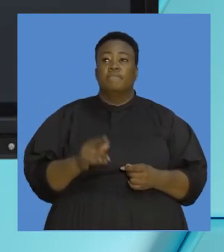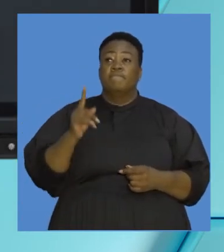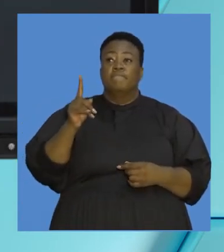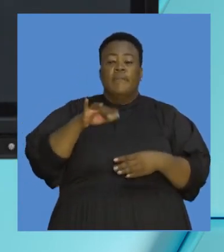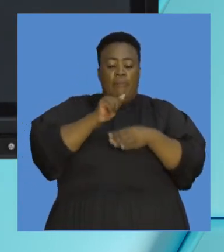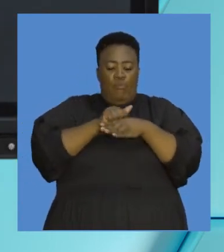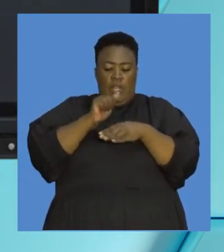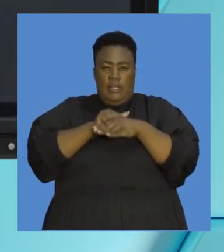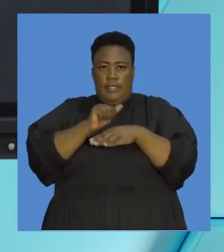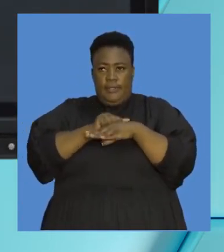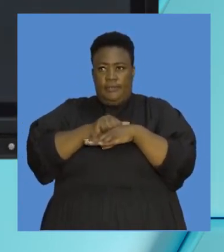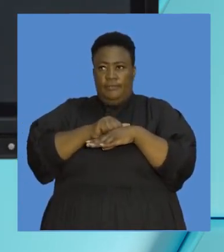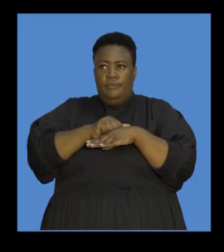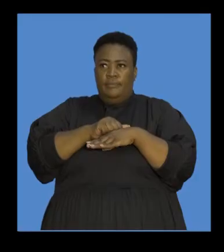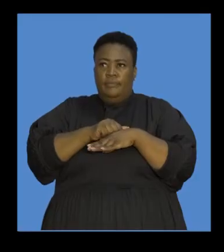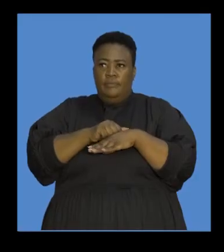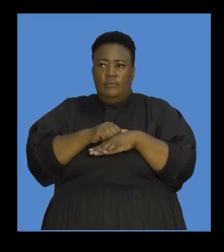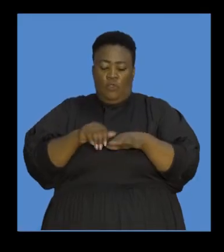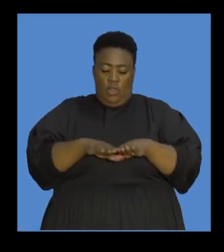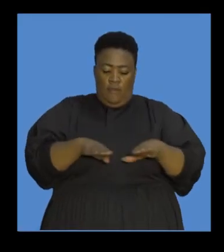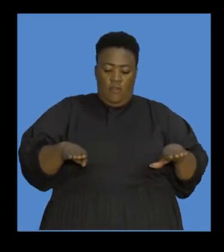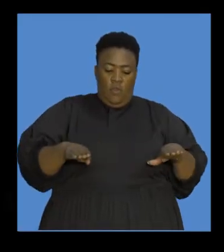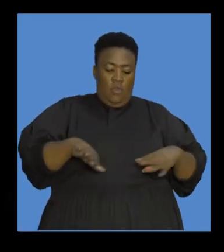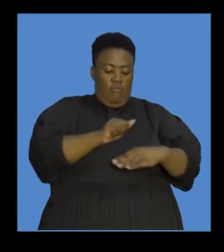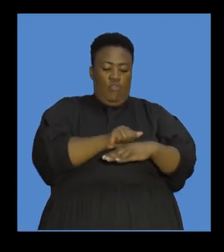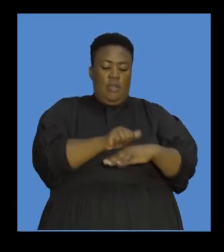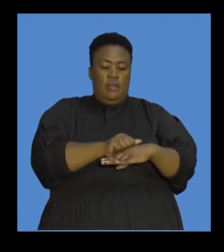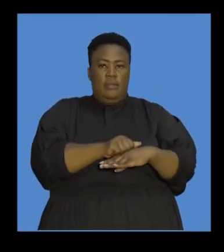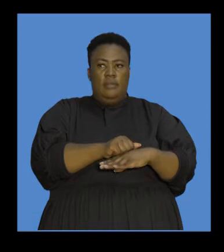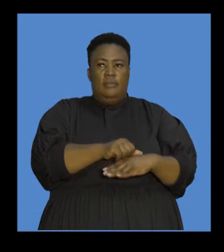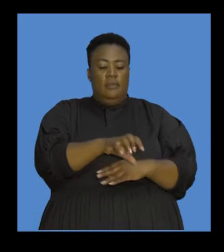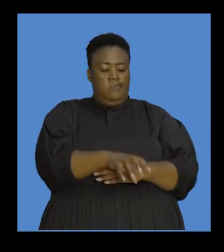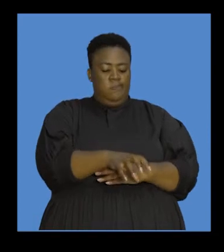a brick rests on the floor.